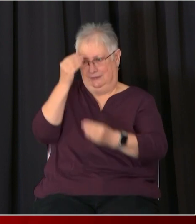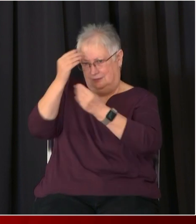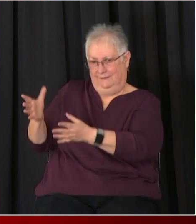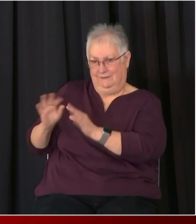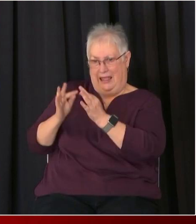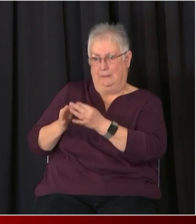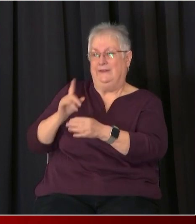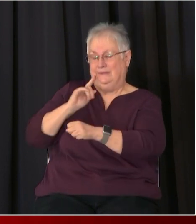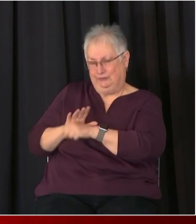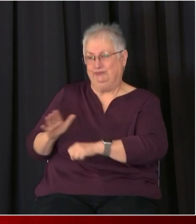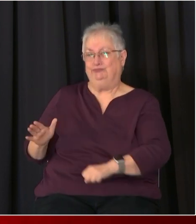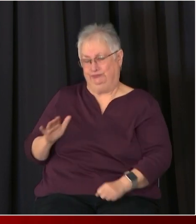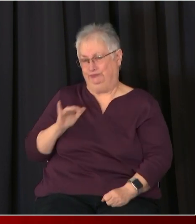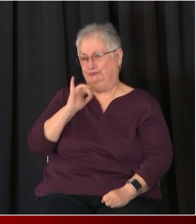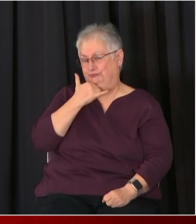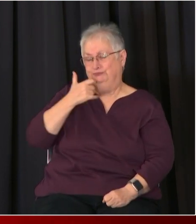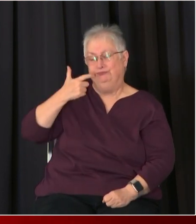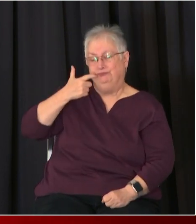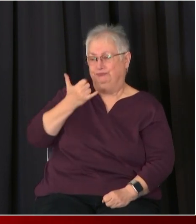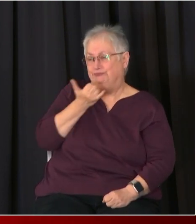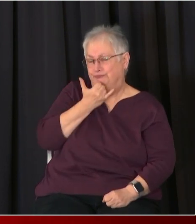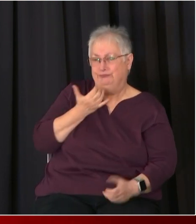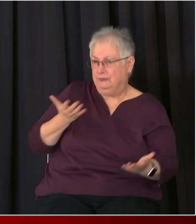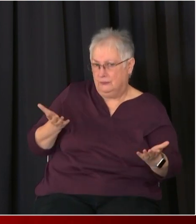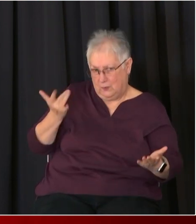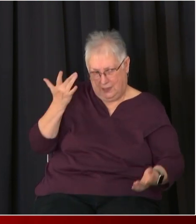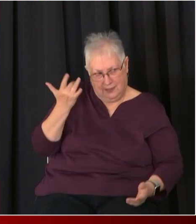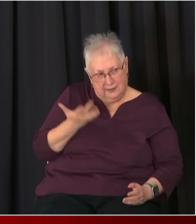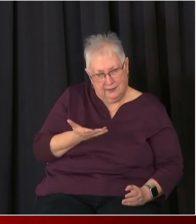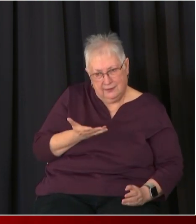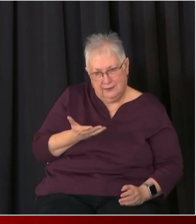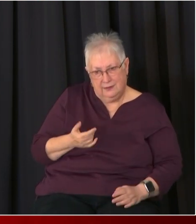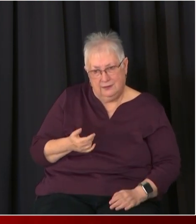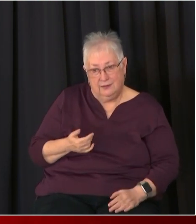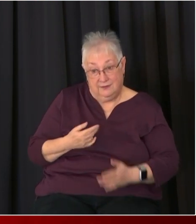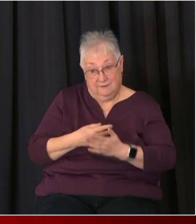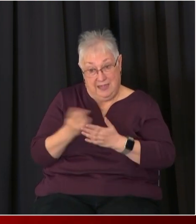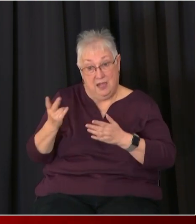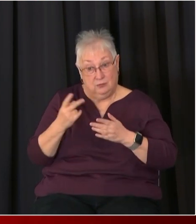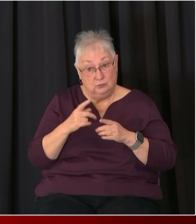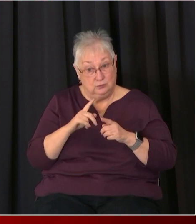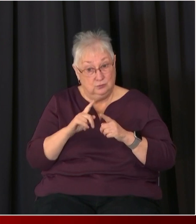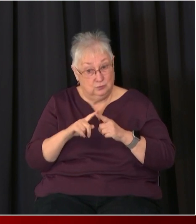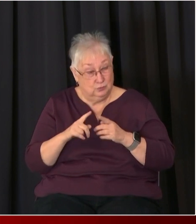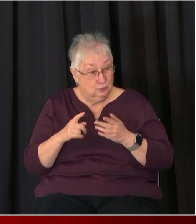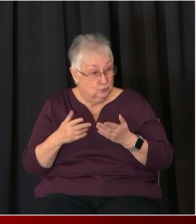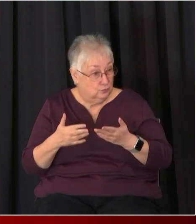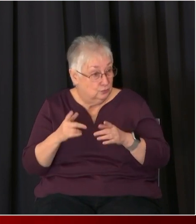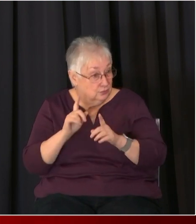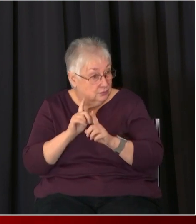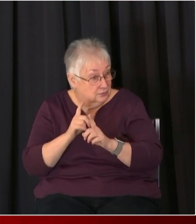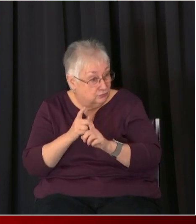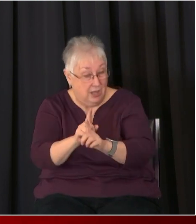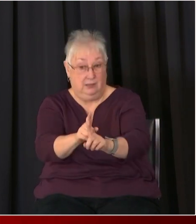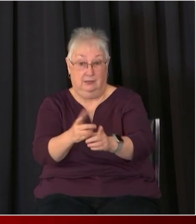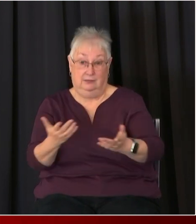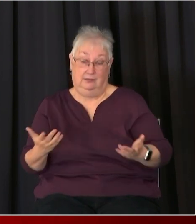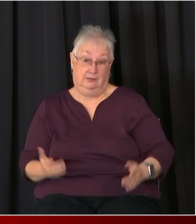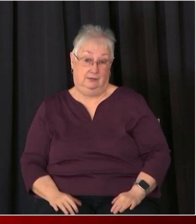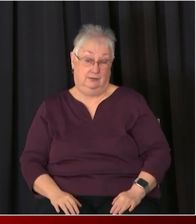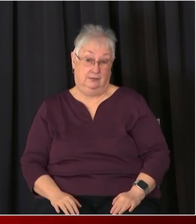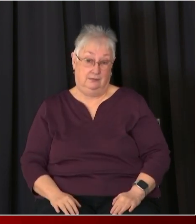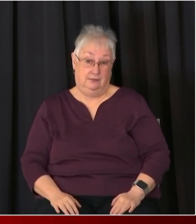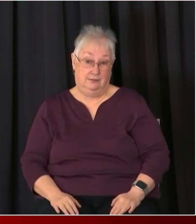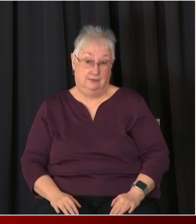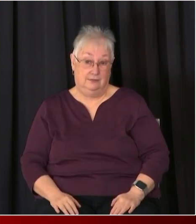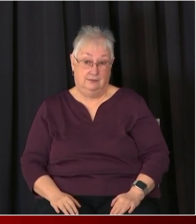there's a dispatcher error? And is there a failure of leadership here? Is that okay in your opinion? Certainly, it's not okay